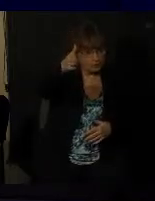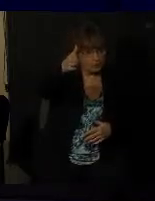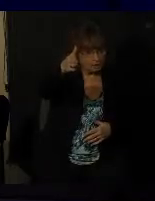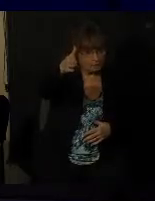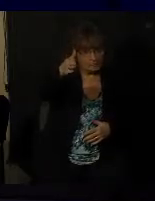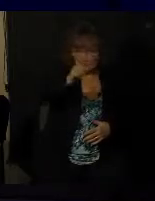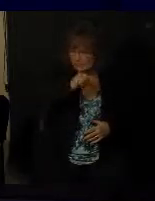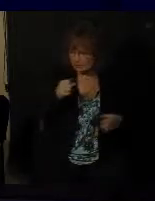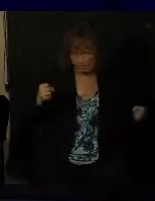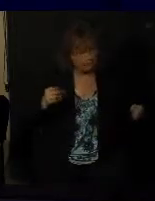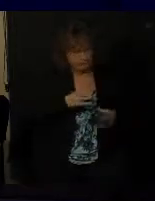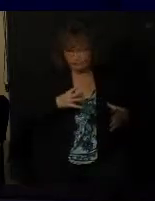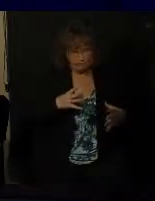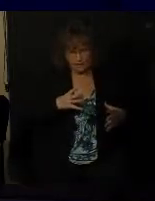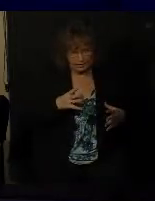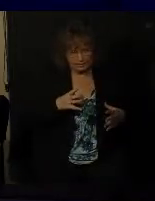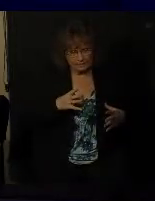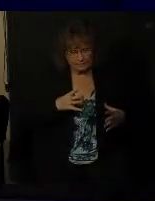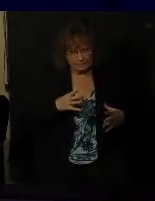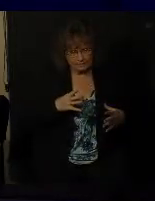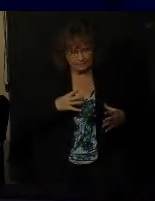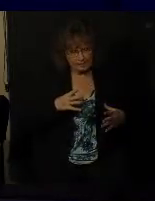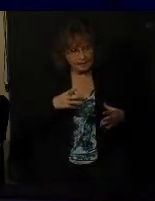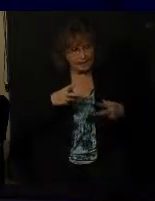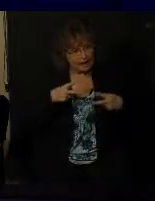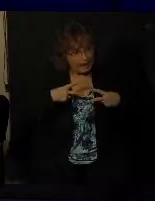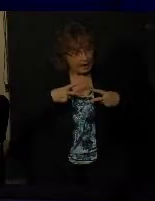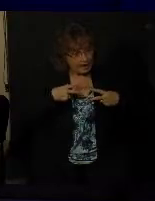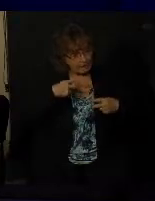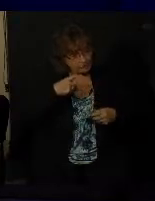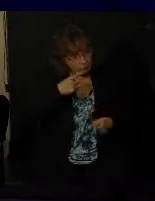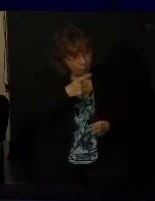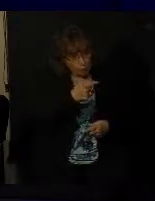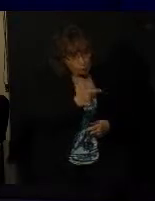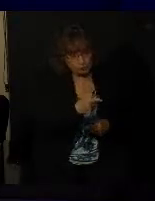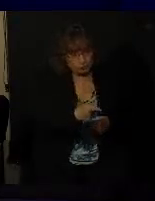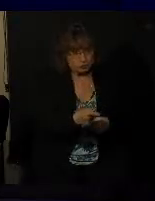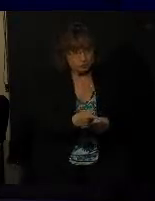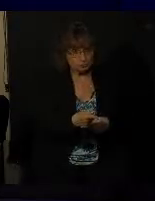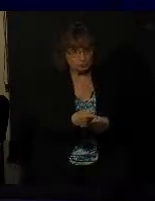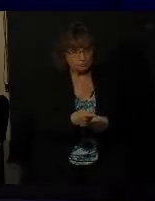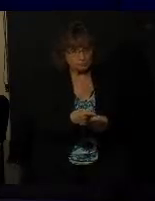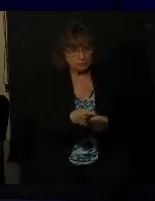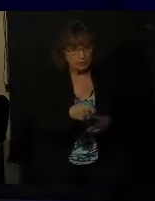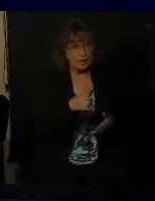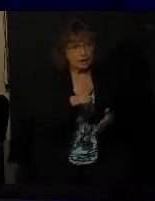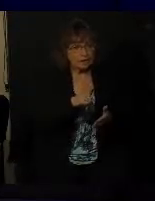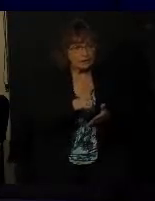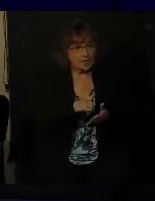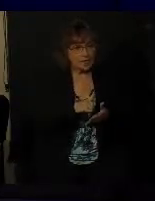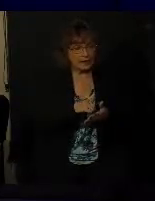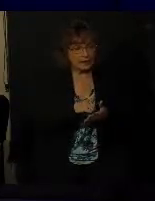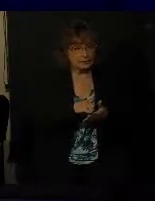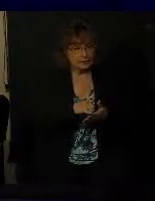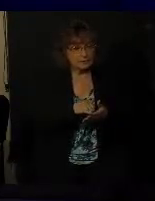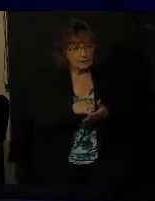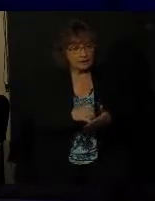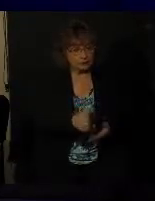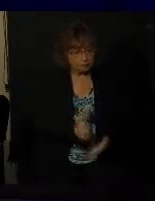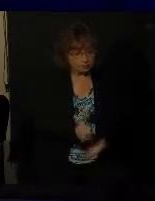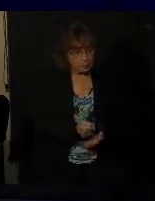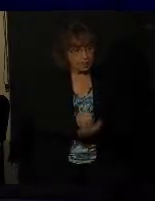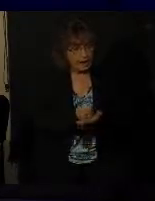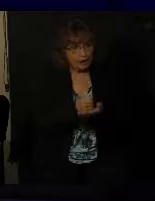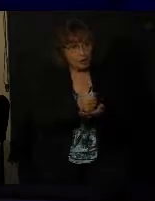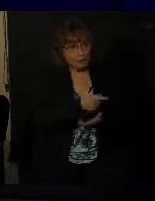neither be afraid. Have not I told thee from that time, and have declared it?